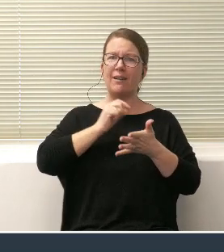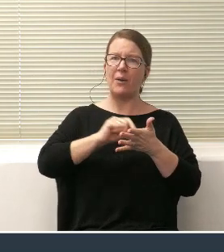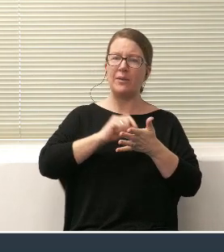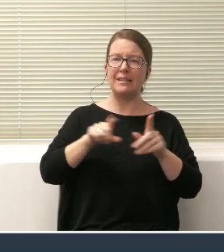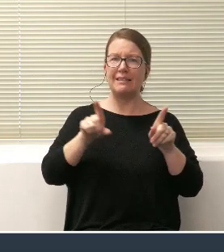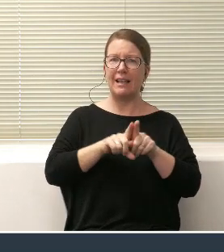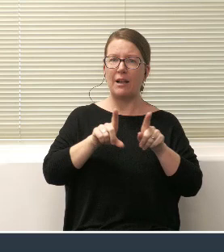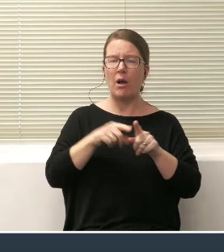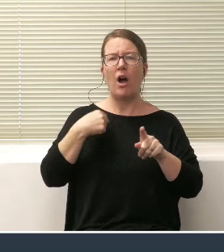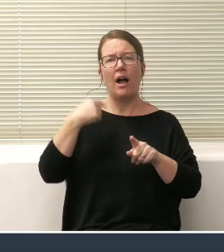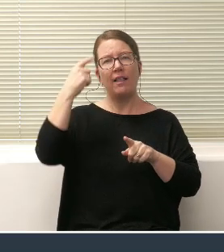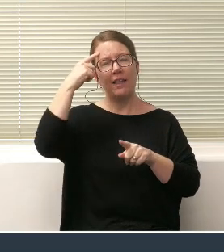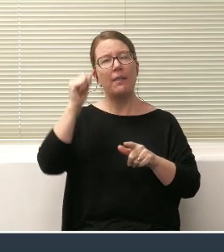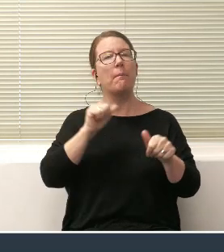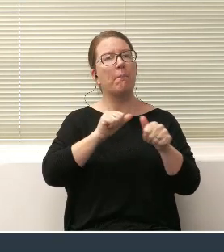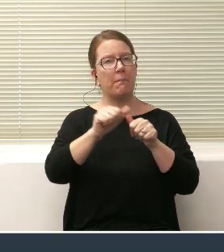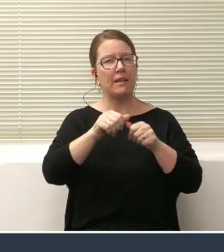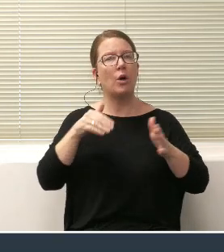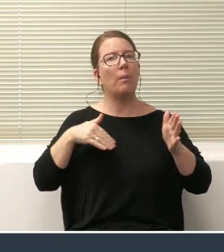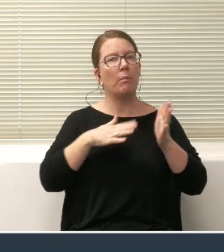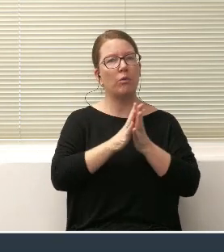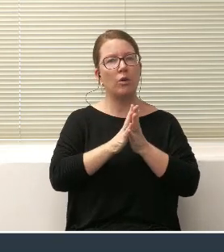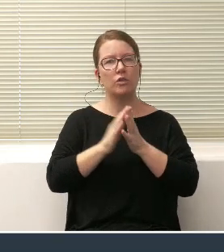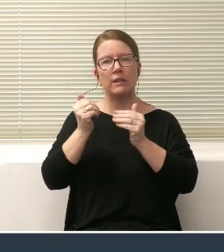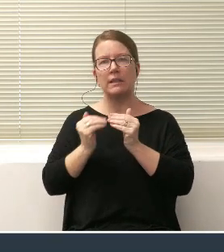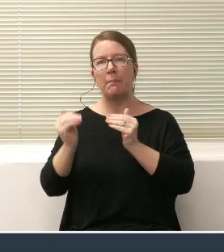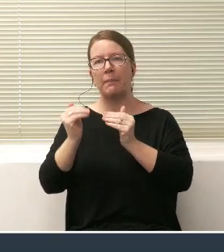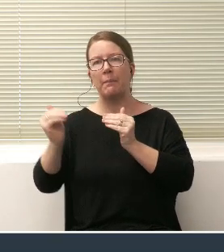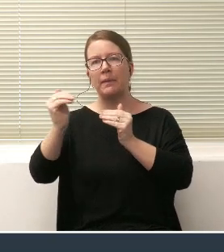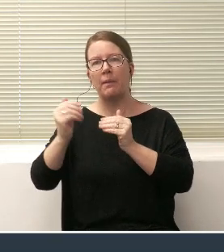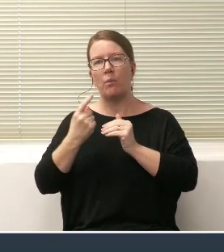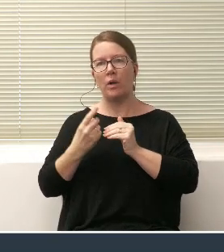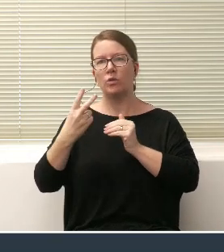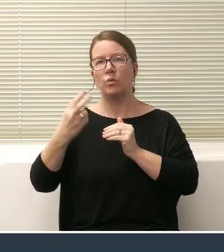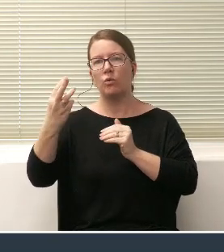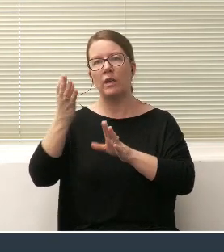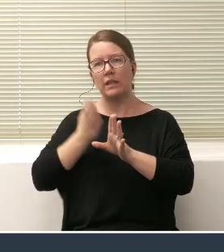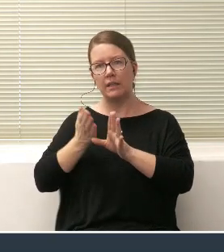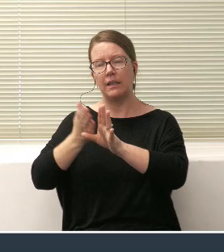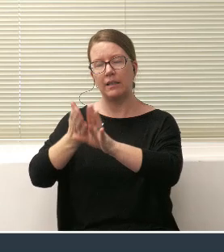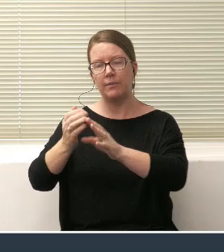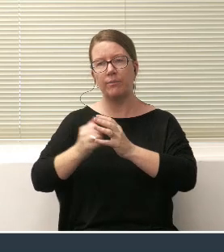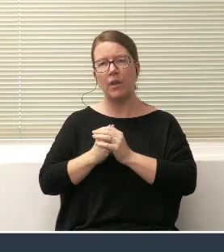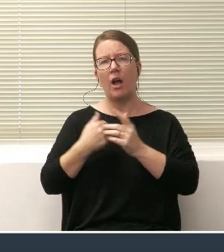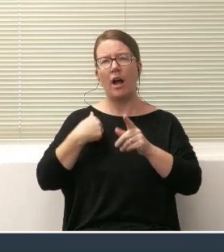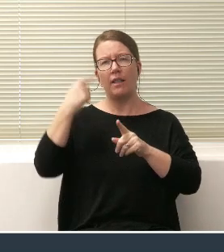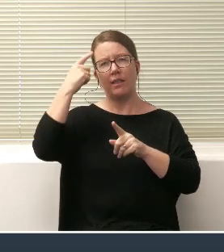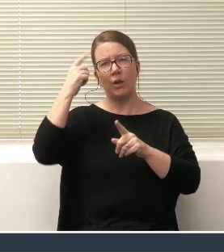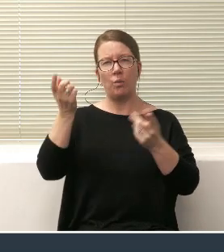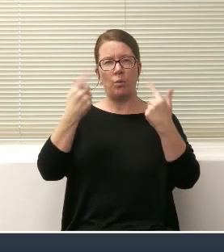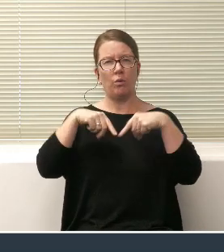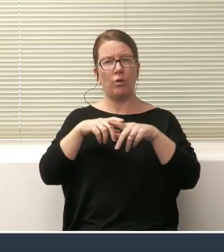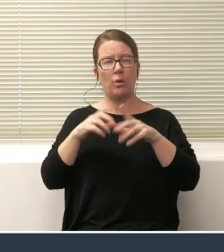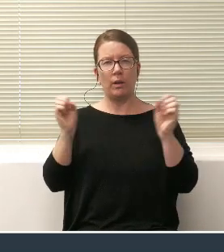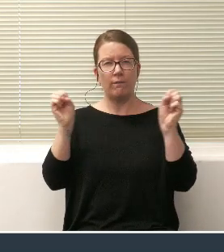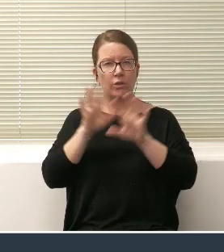that the phased approach makes the most sense, since there is this discrepancy around our understanding of what the rate was actually